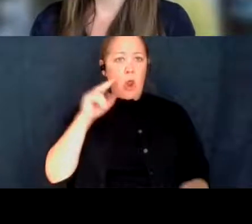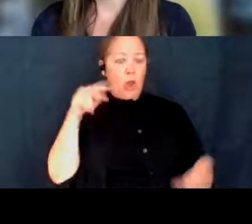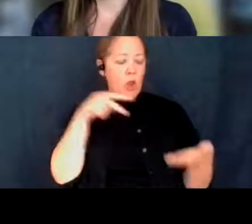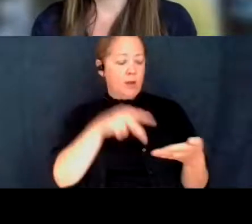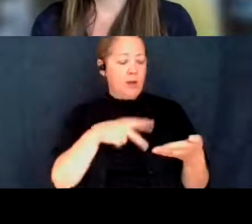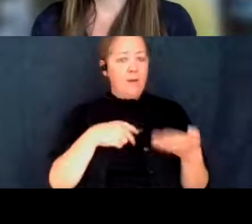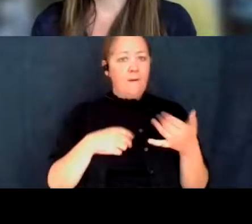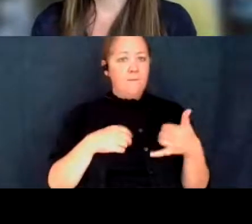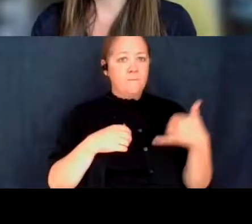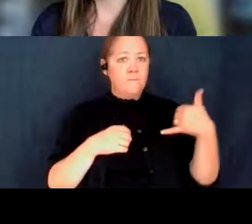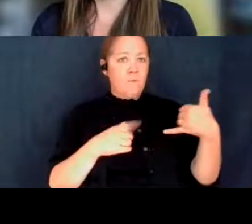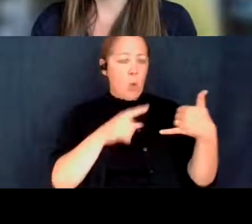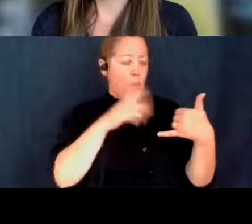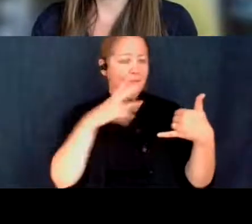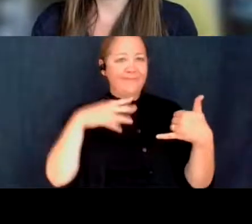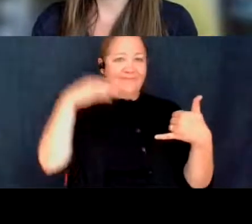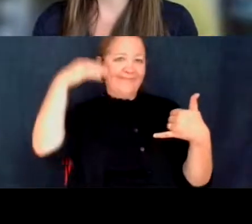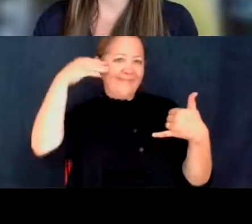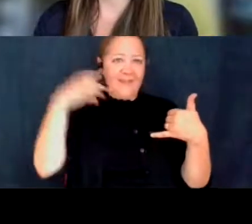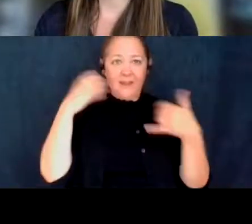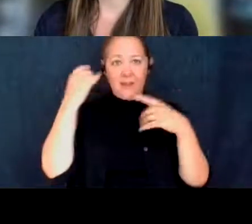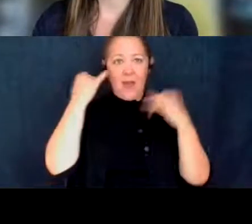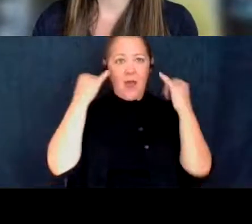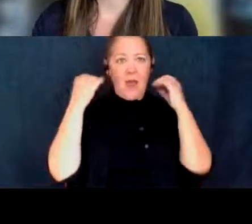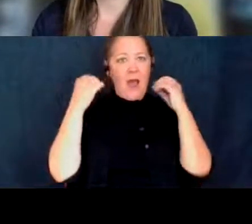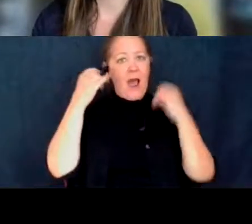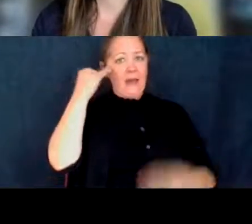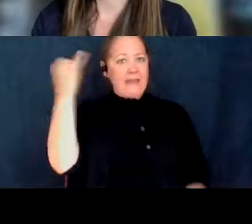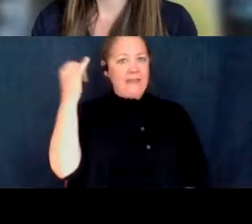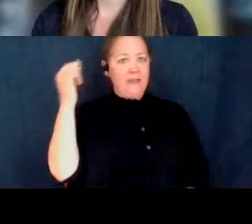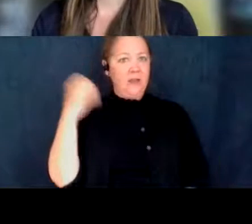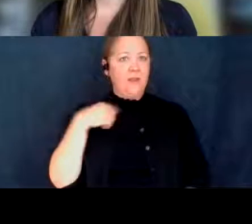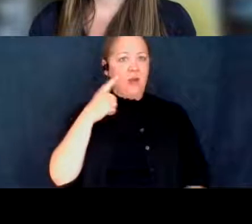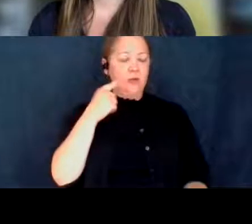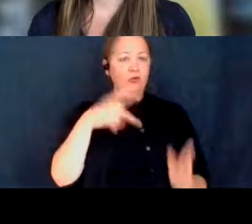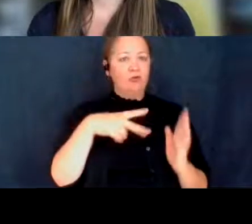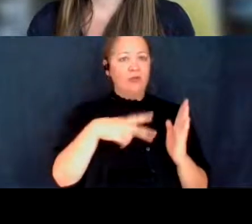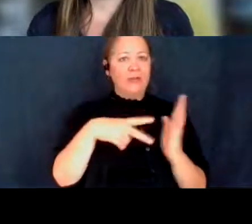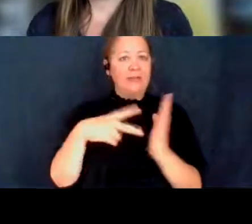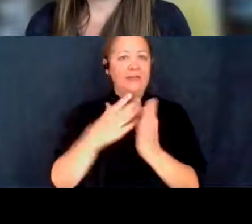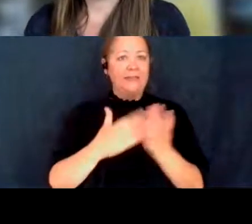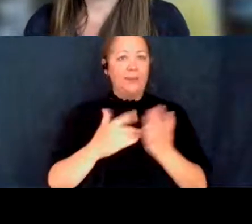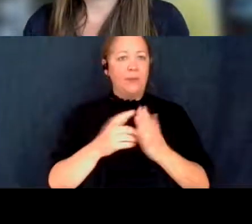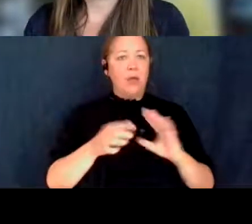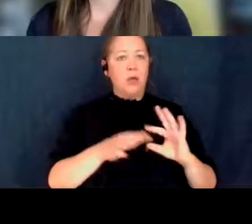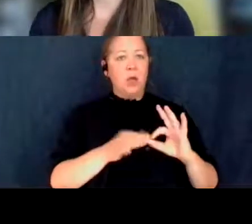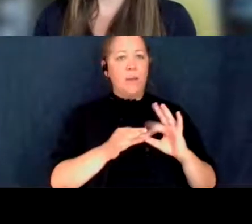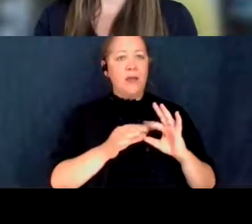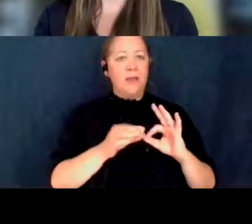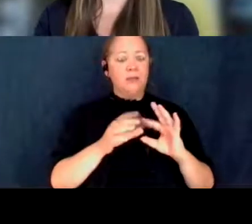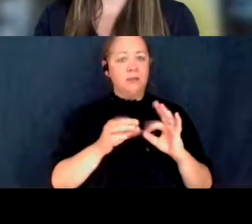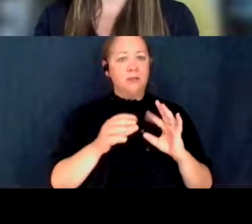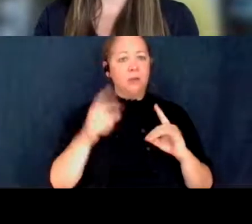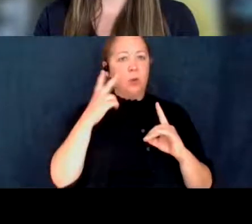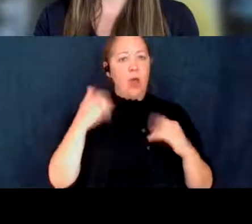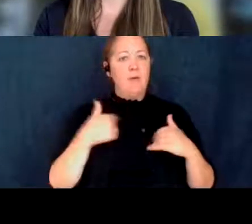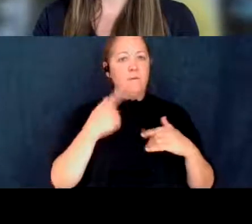they're, watching some of our animated videos or reading some of the comments in the forums, and it